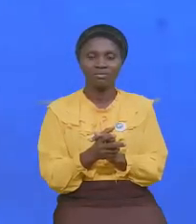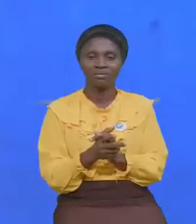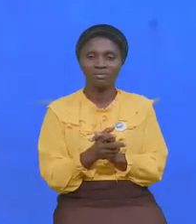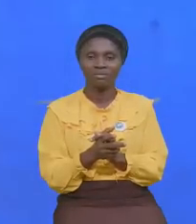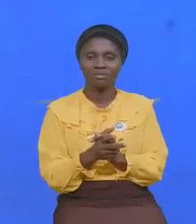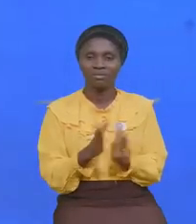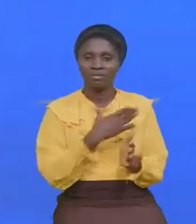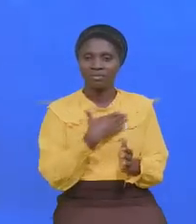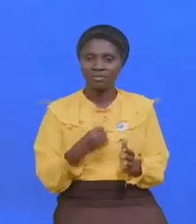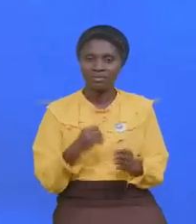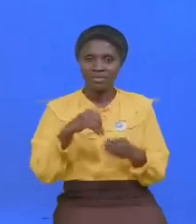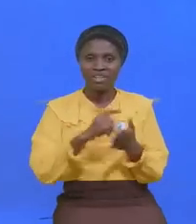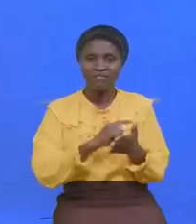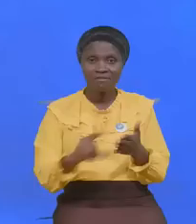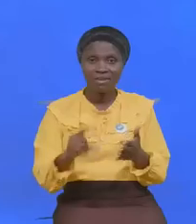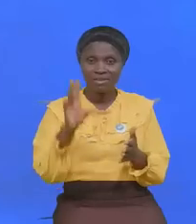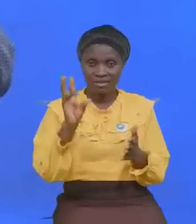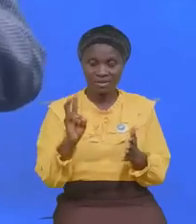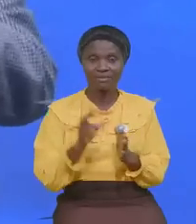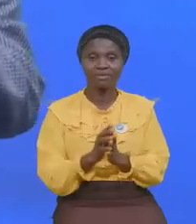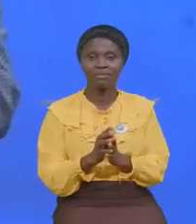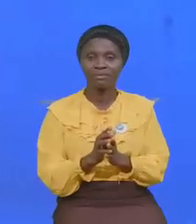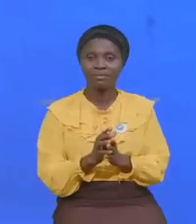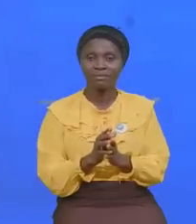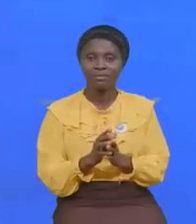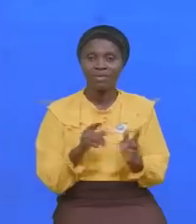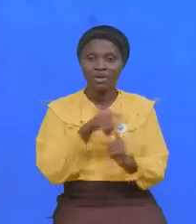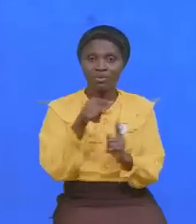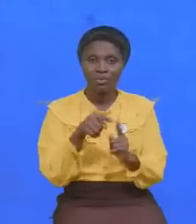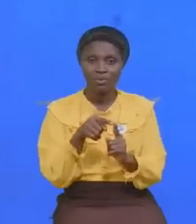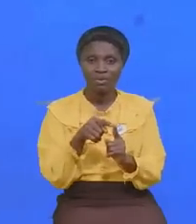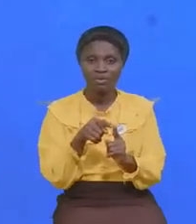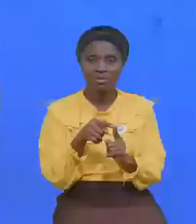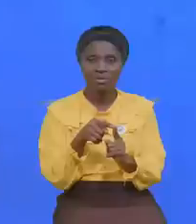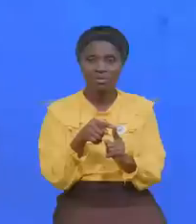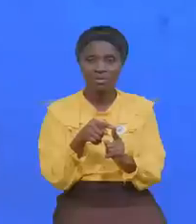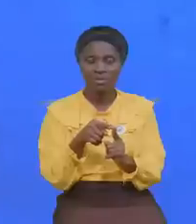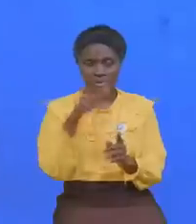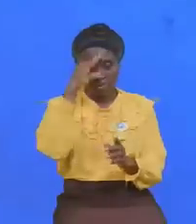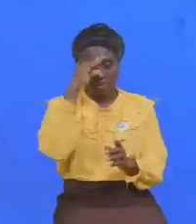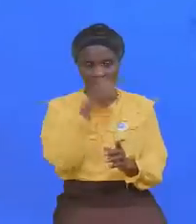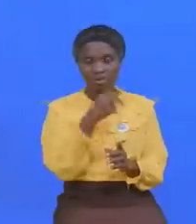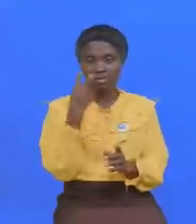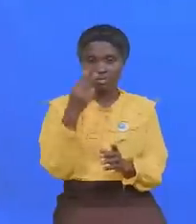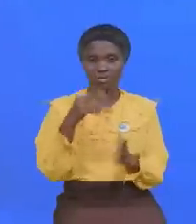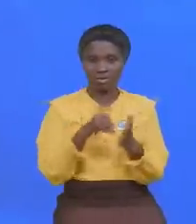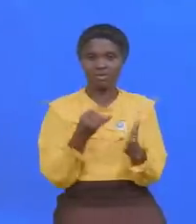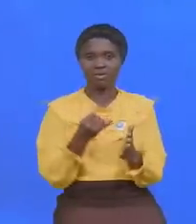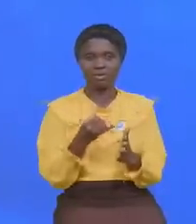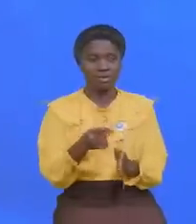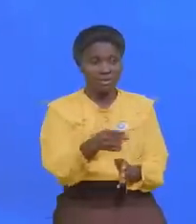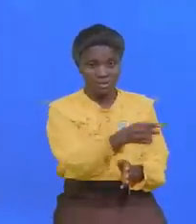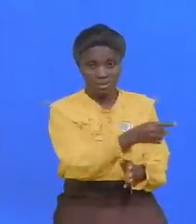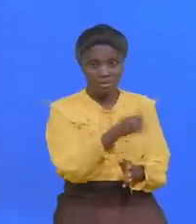And then in verse 7, and when they saw it, they murmured, saying that